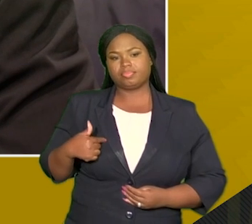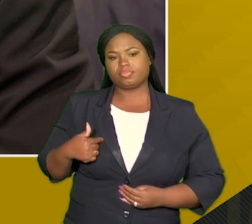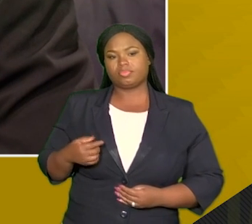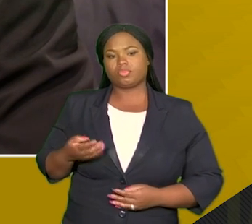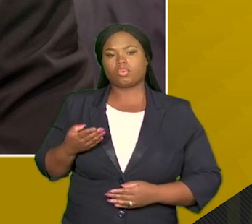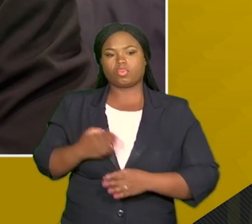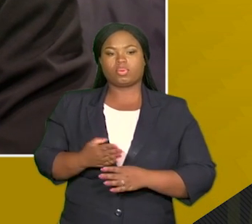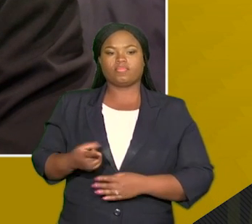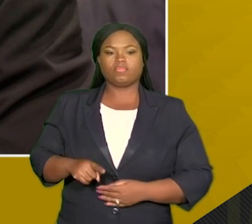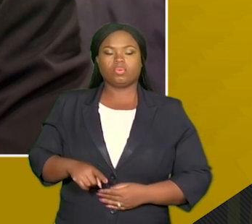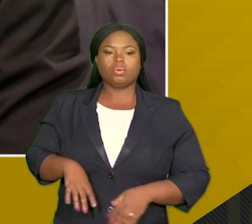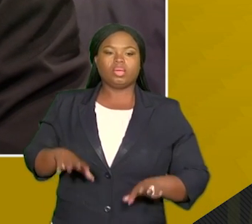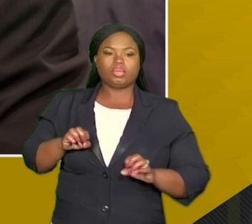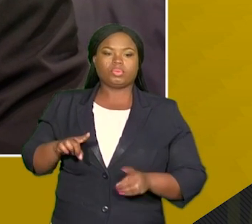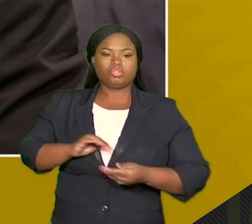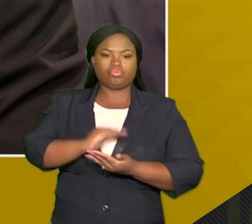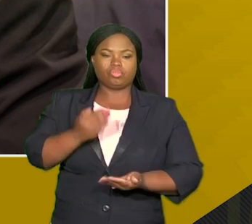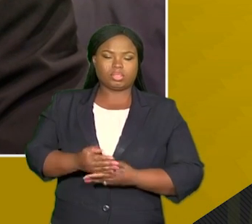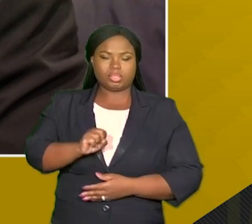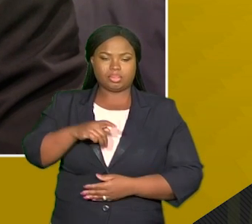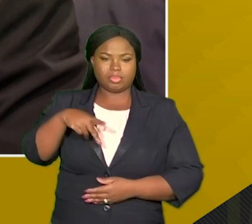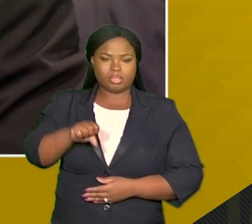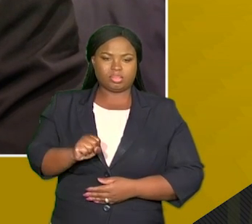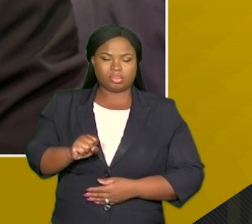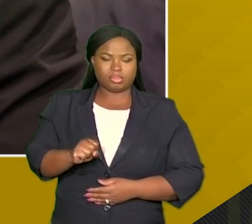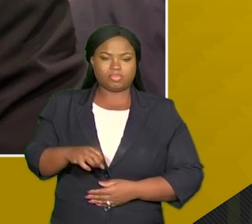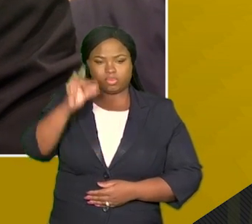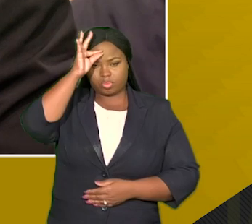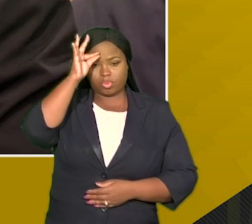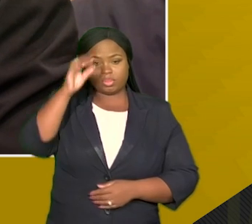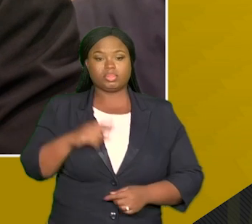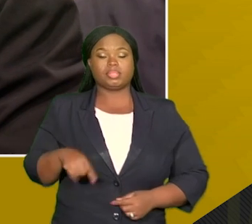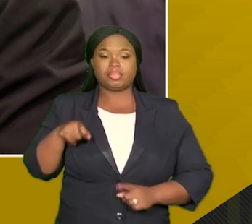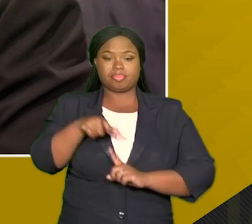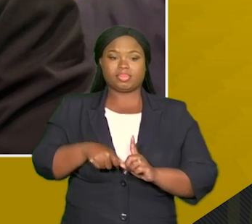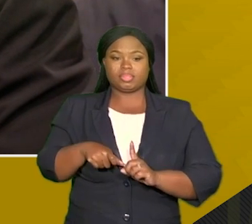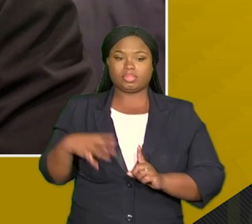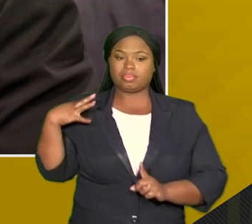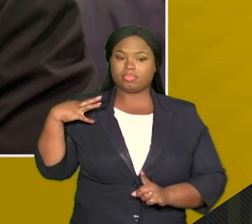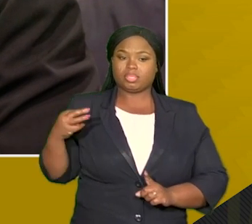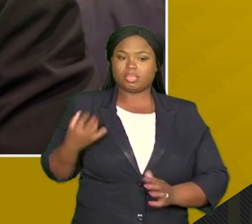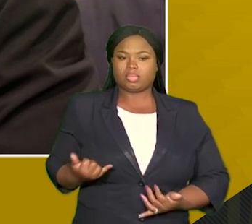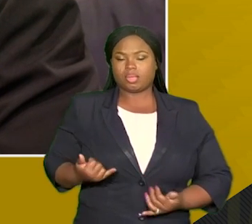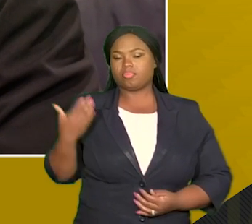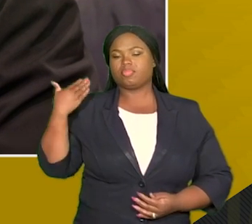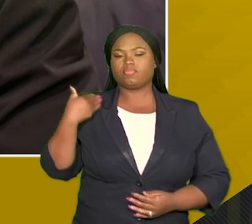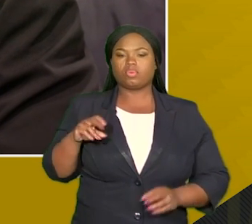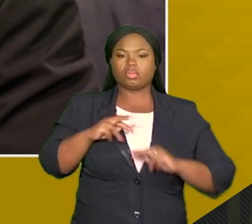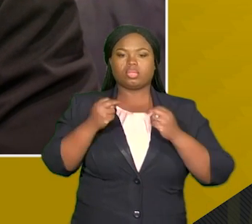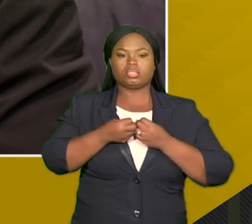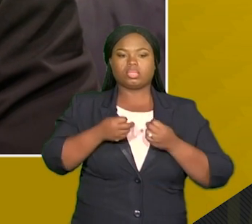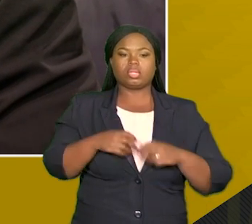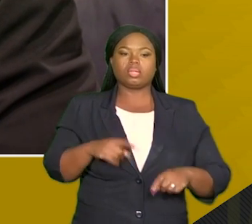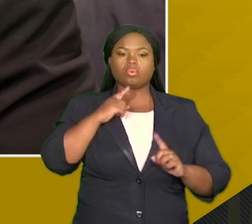South African Police Service Education Trust. It's an initiative. Actually, the person who's the minister now, when he was National Commissioner